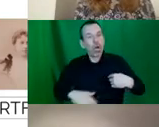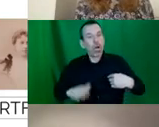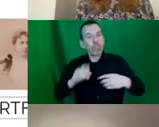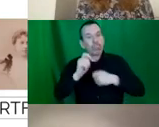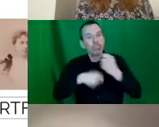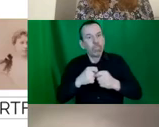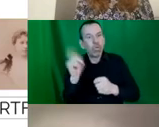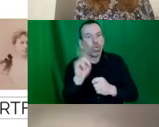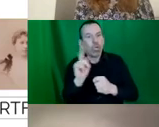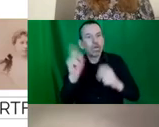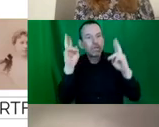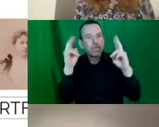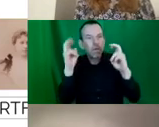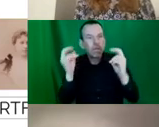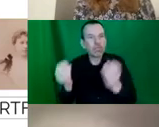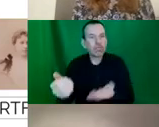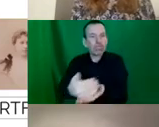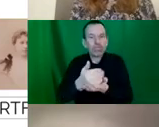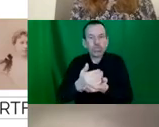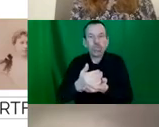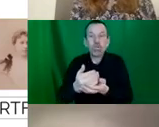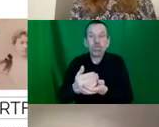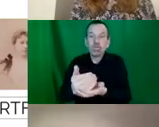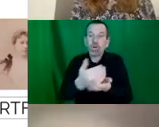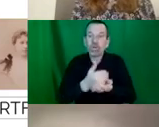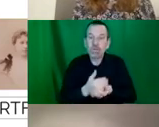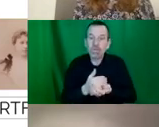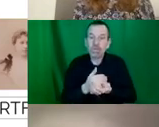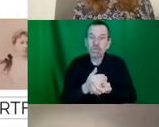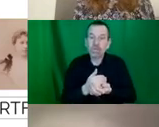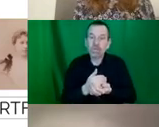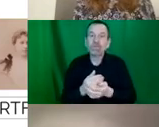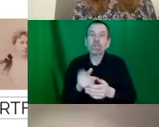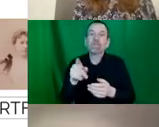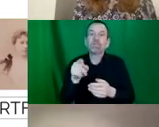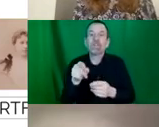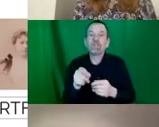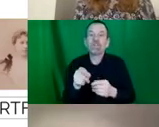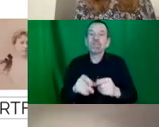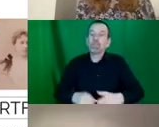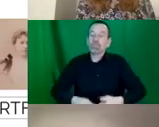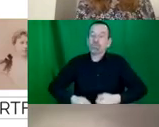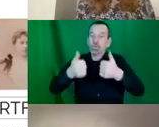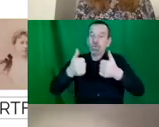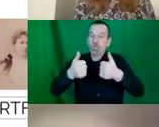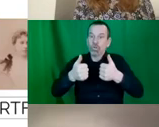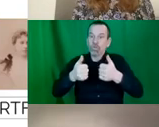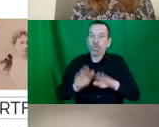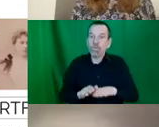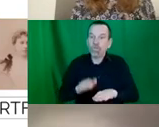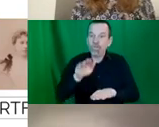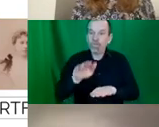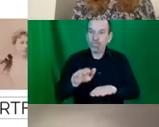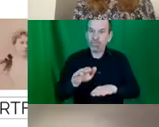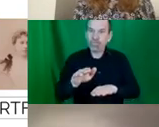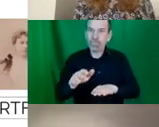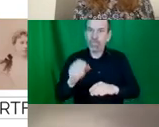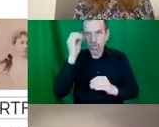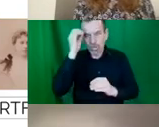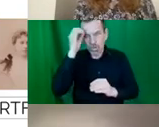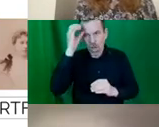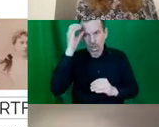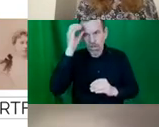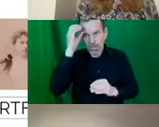has been a wonderful opportunity as a recent graduate, providing the perfect stepping stone and cementing a great framework at the beginning of my